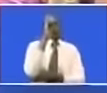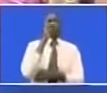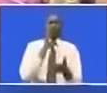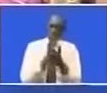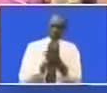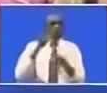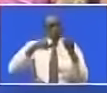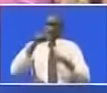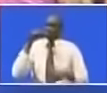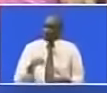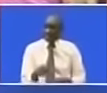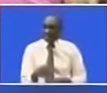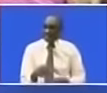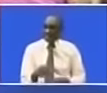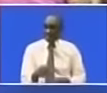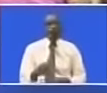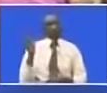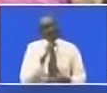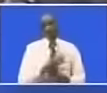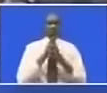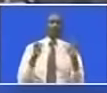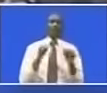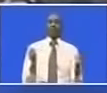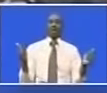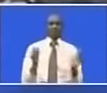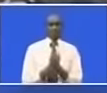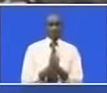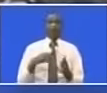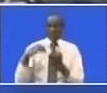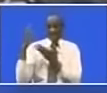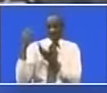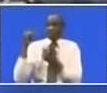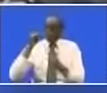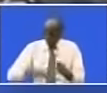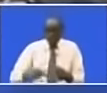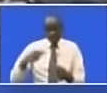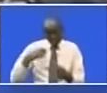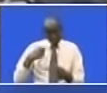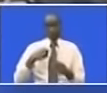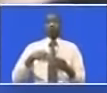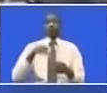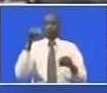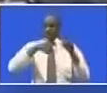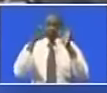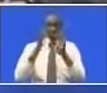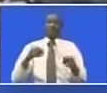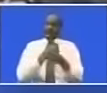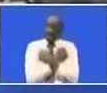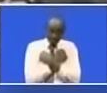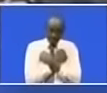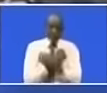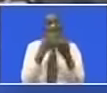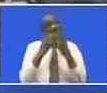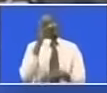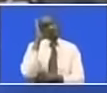Chaguzi wa leo tumalize salama. Leo tunatarajia kumchagua mtu tumpendaye. Namshukuru